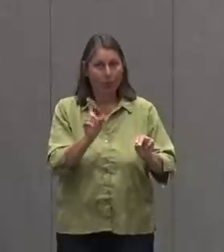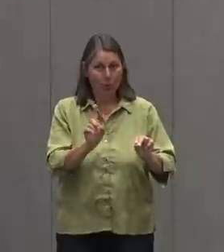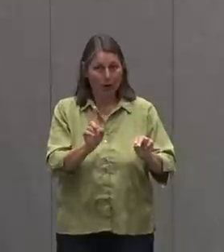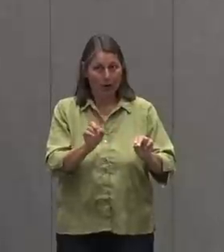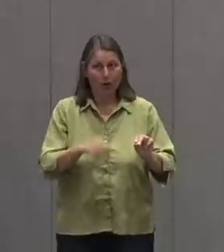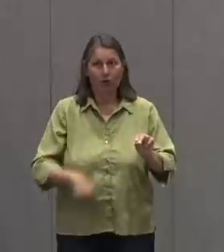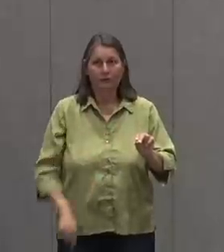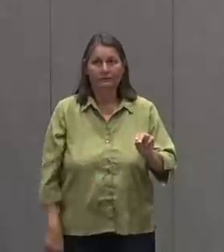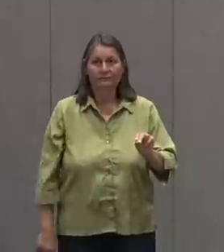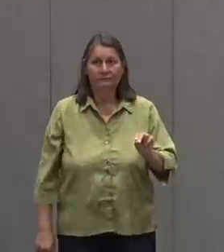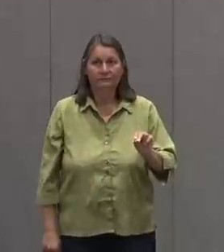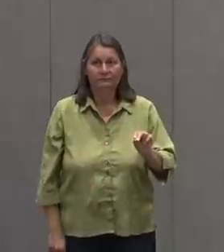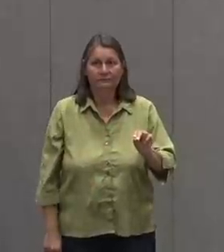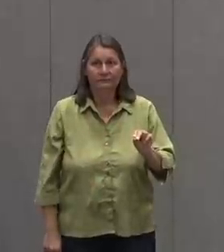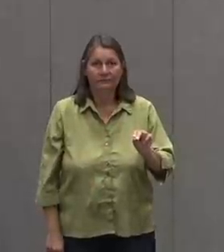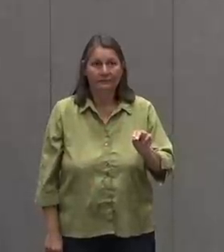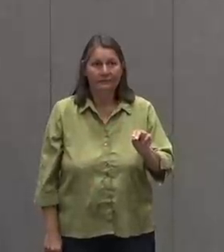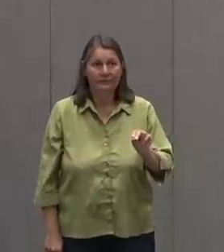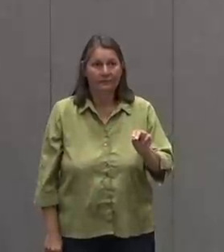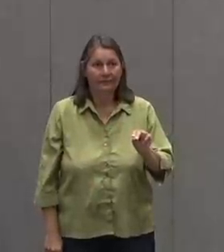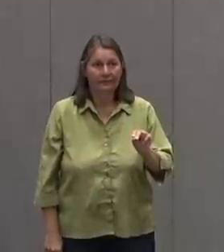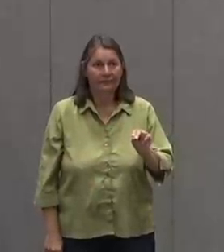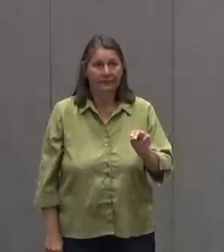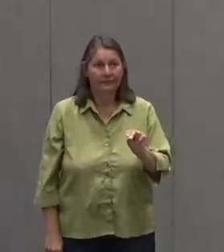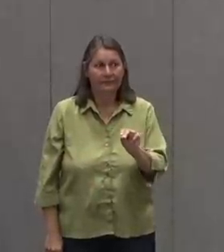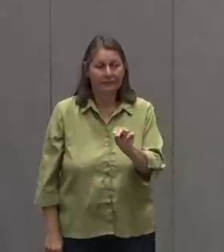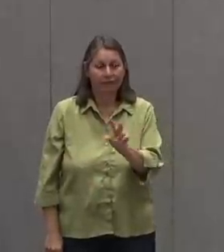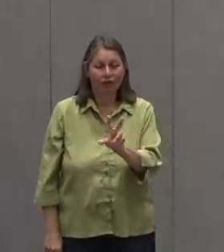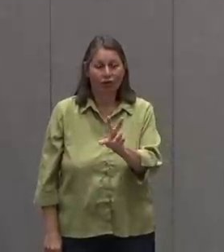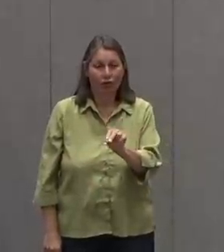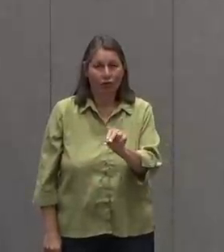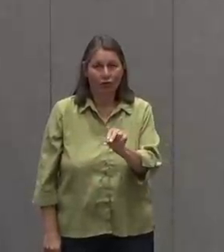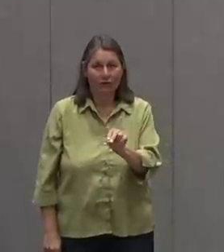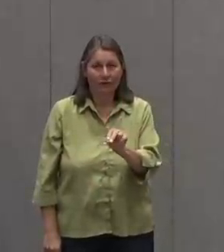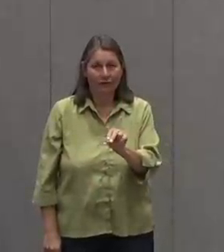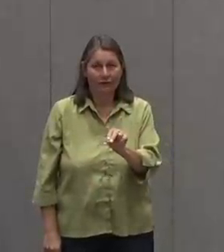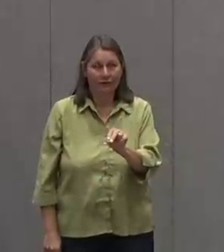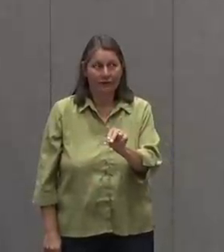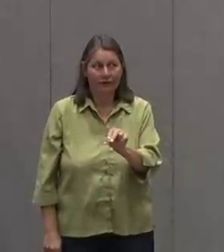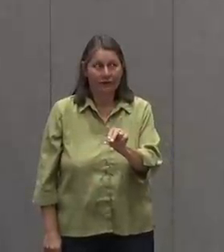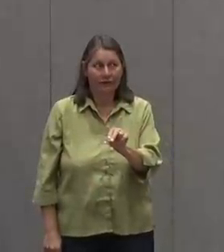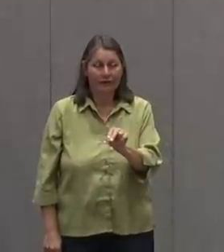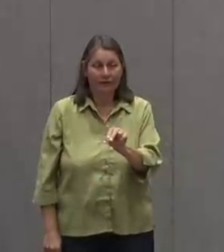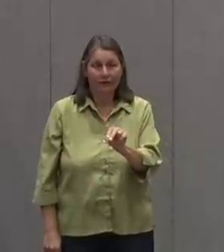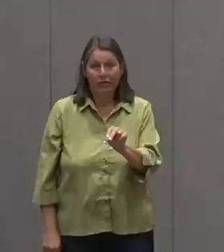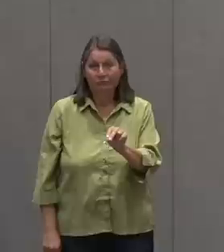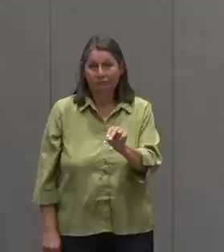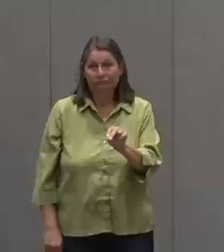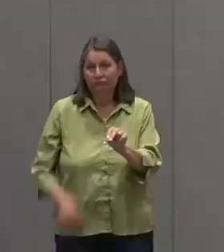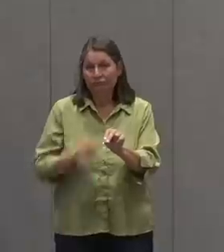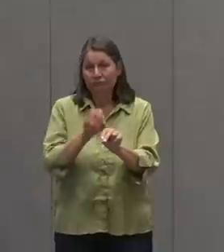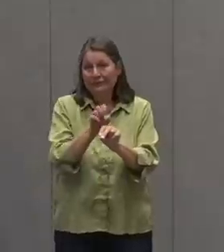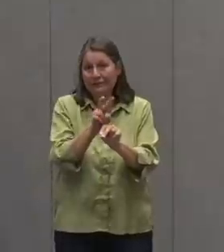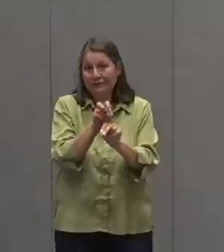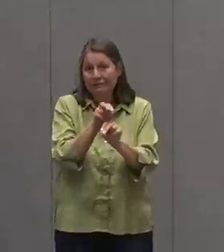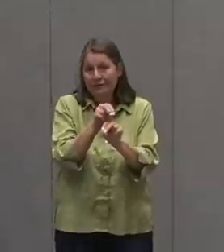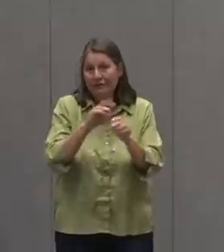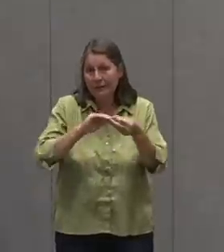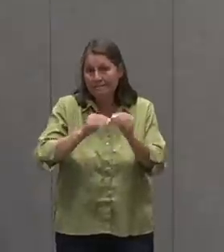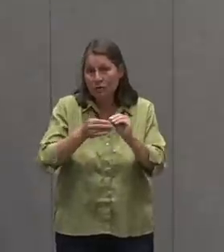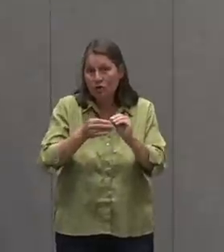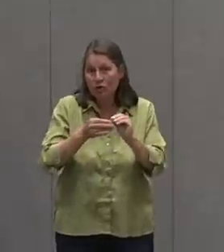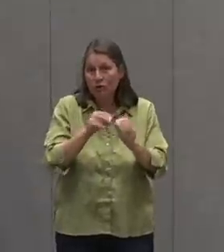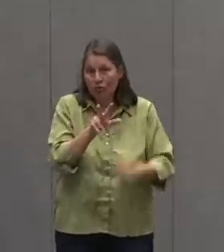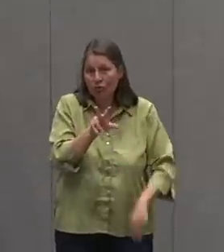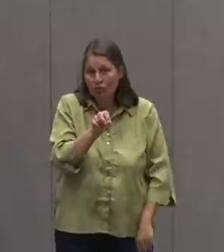30 need to go? Because 30 is even. It